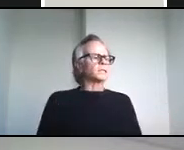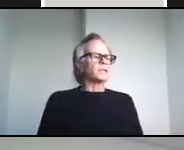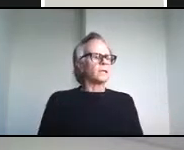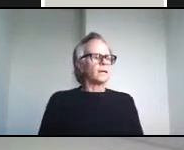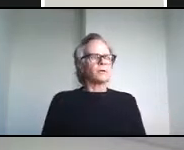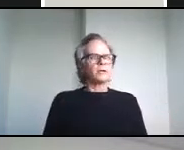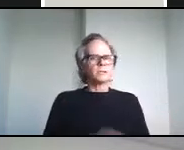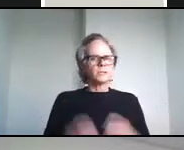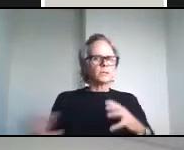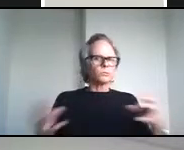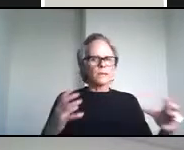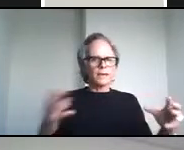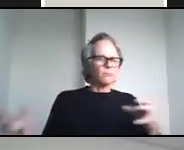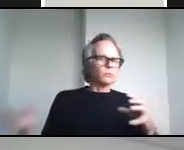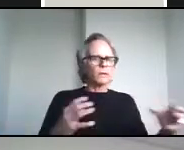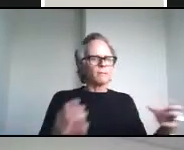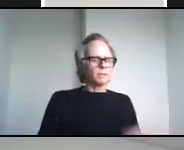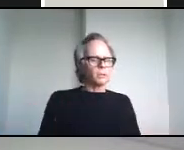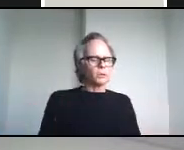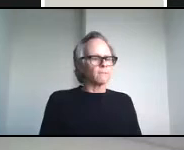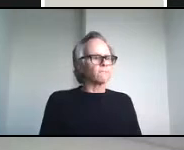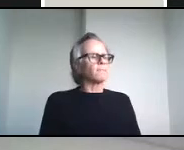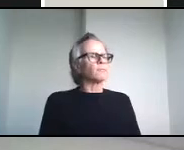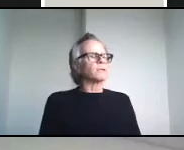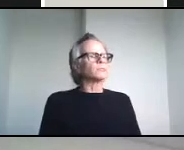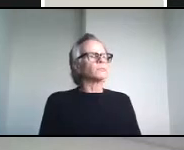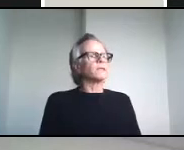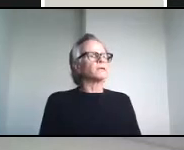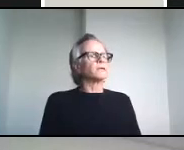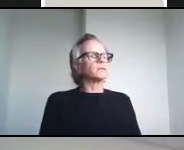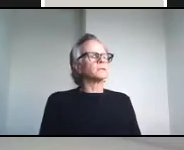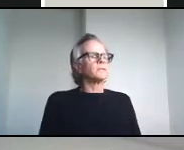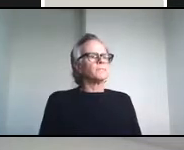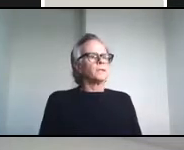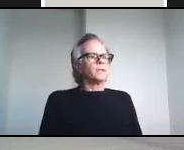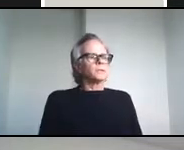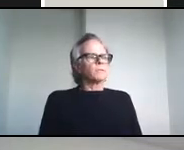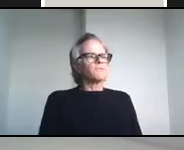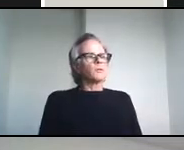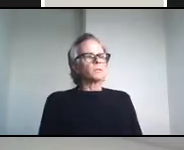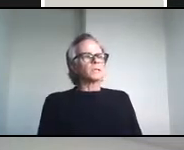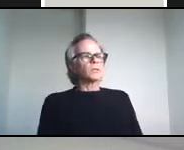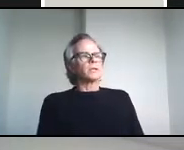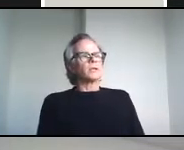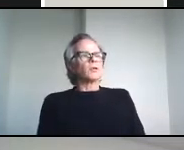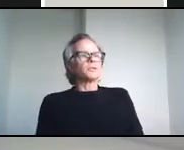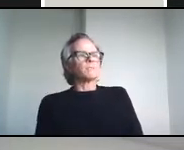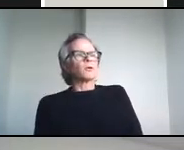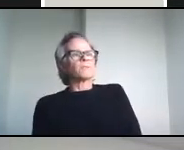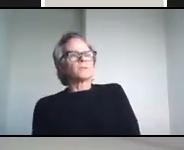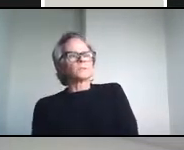children's desk and the librarian, seeing who's coming and going from the restroom areas. So I'm going to focus a little bit